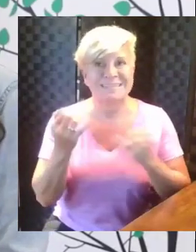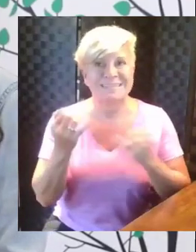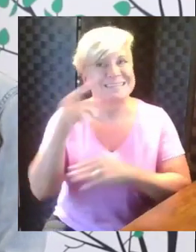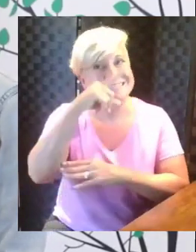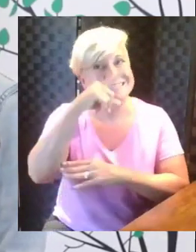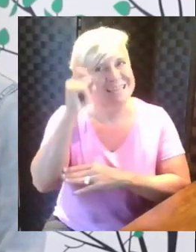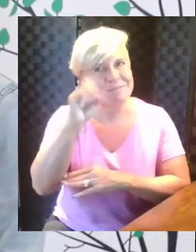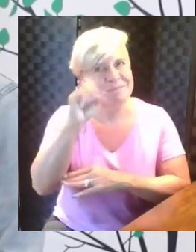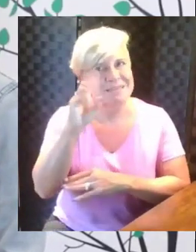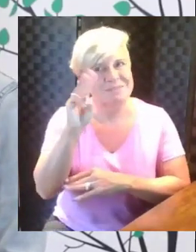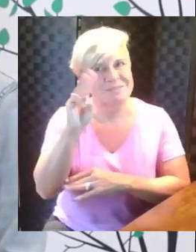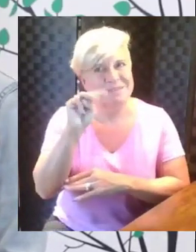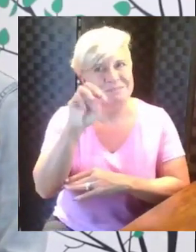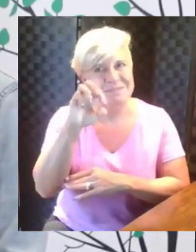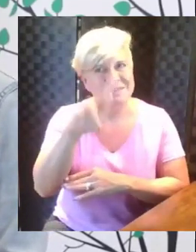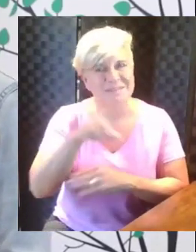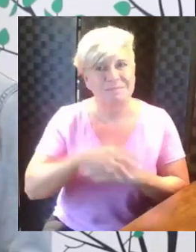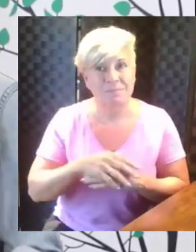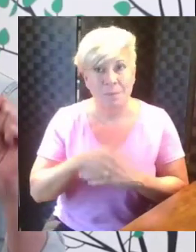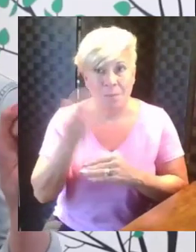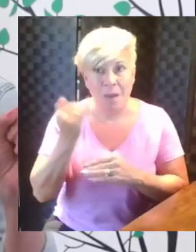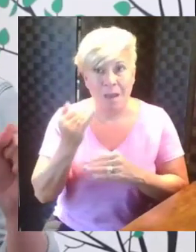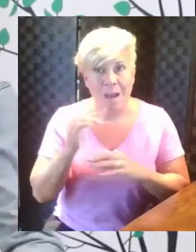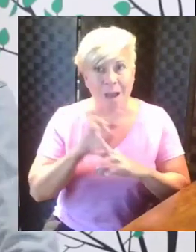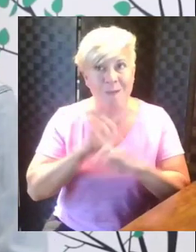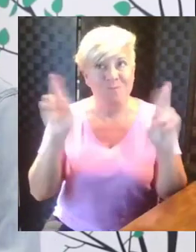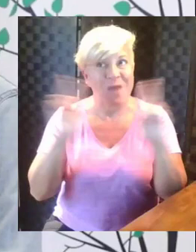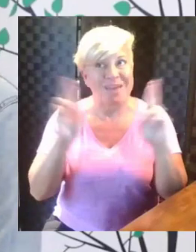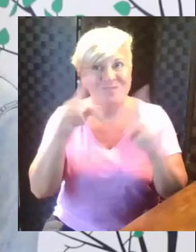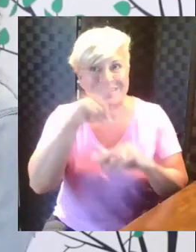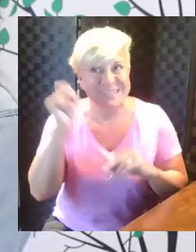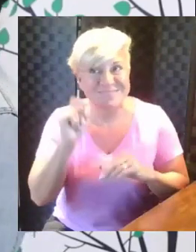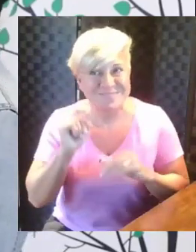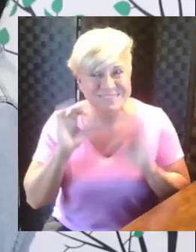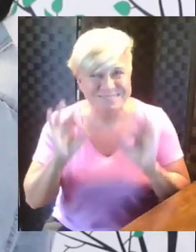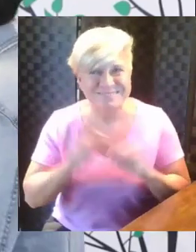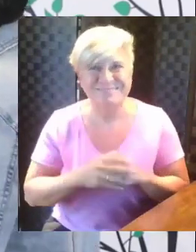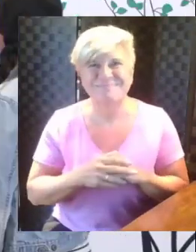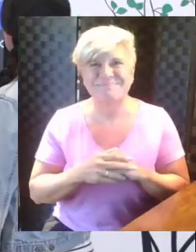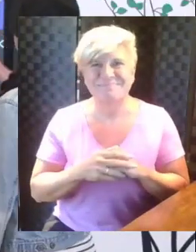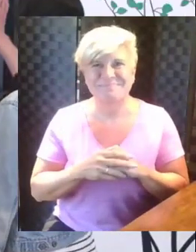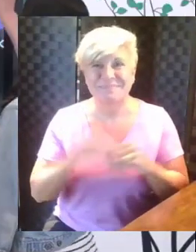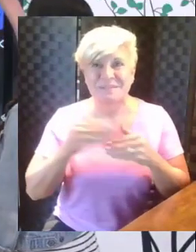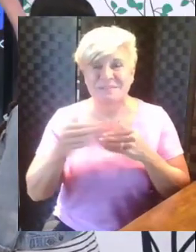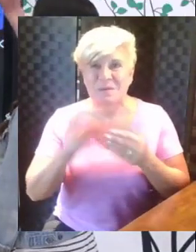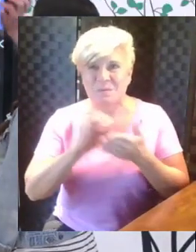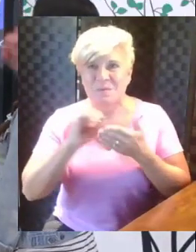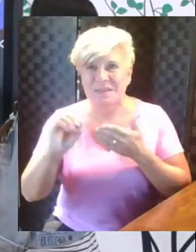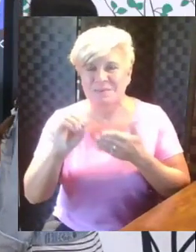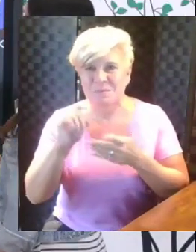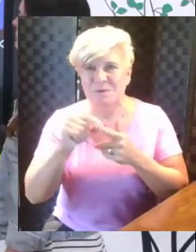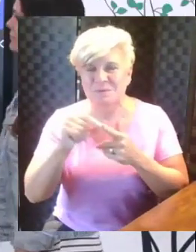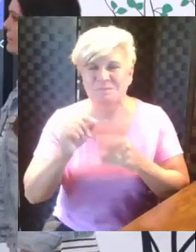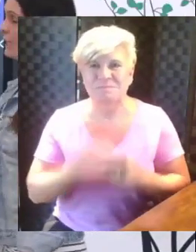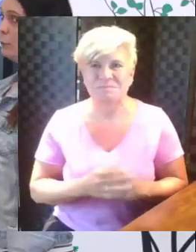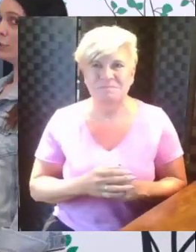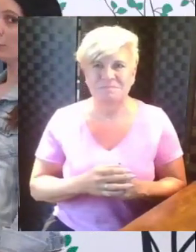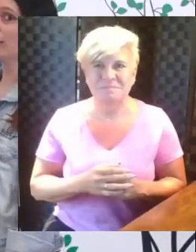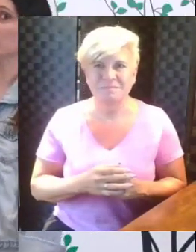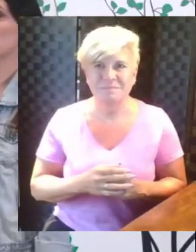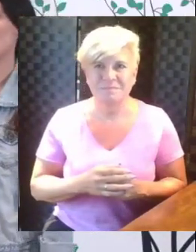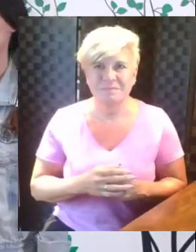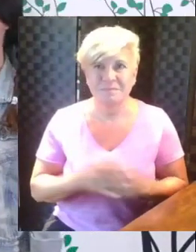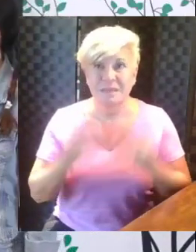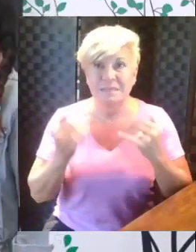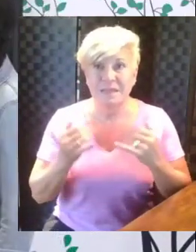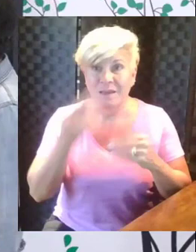summer, S-U-M-M-E-R, because we are all ready for summer. So go ahead and write that down. And we're